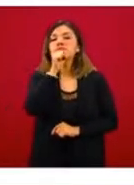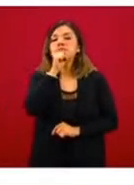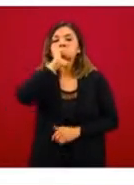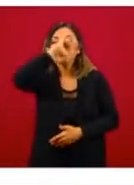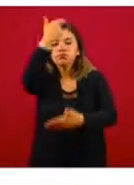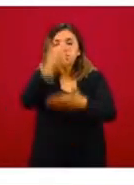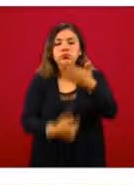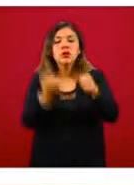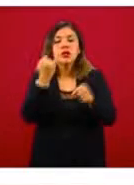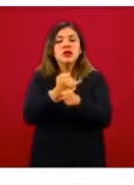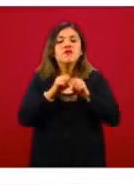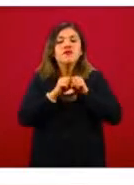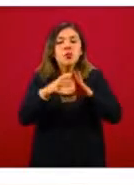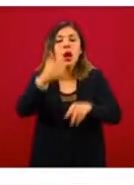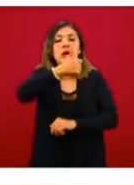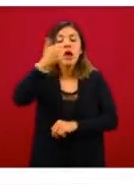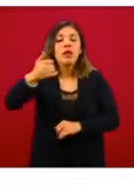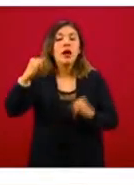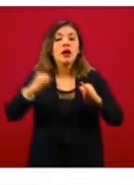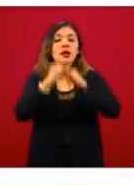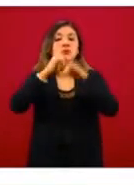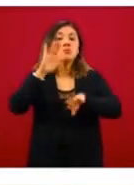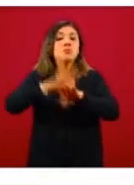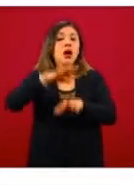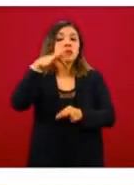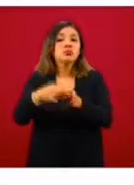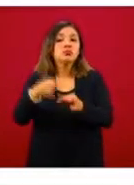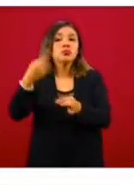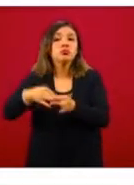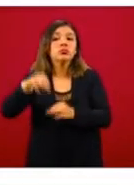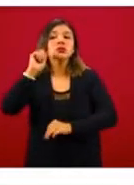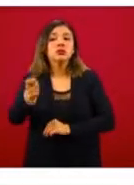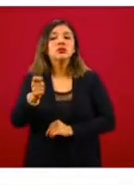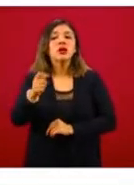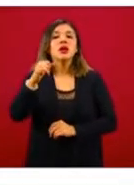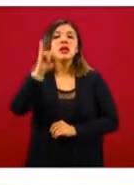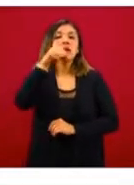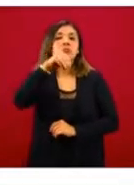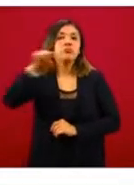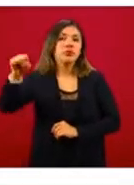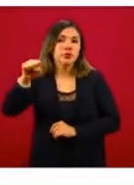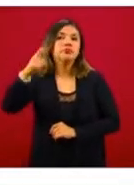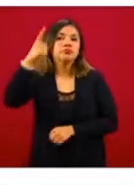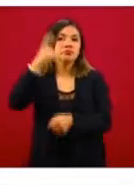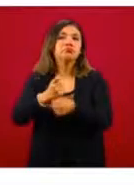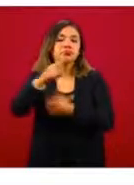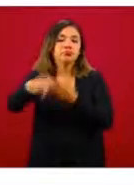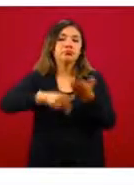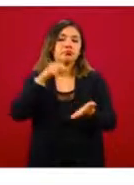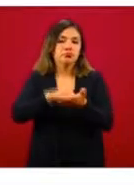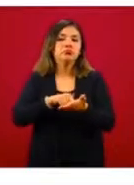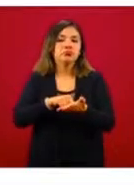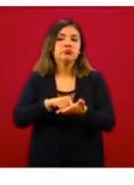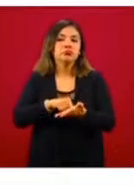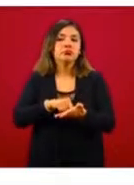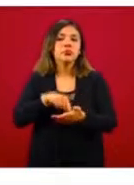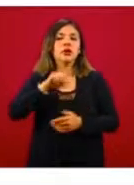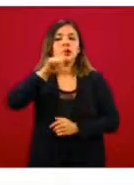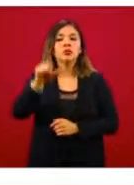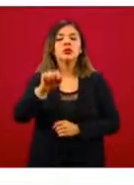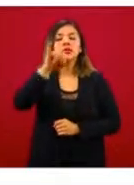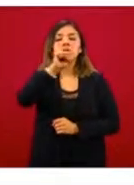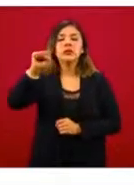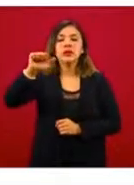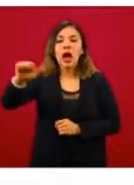But here is the information for you. Obviously, the institution with the most cases is the Mexican Social